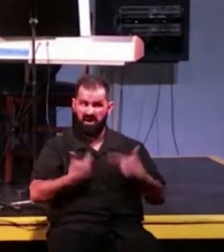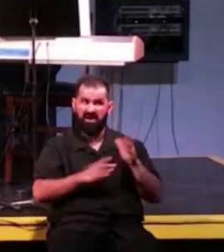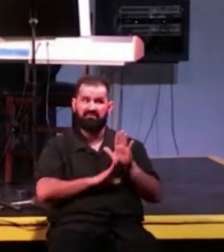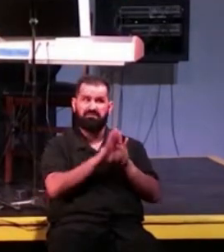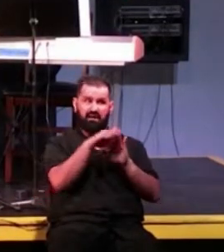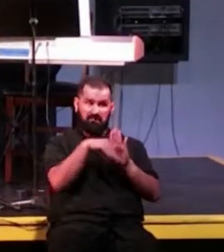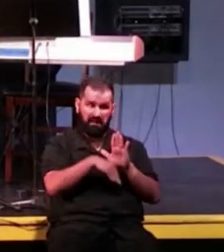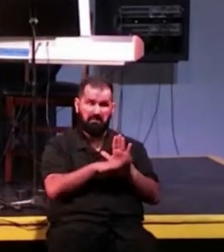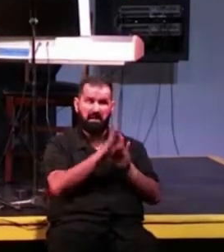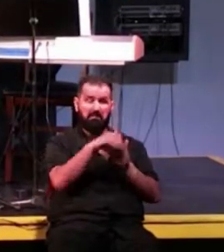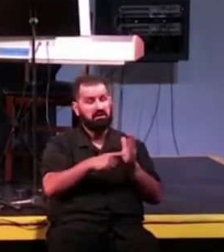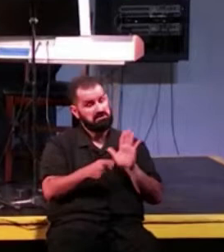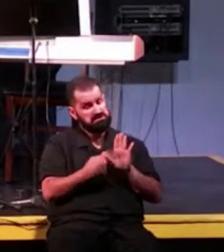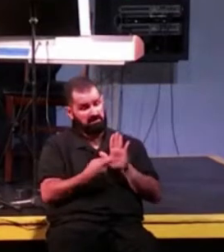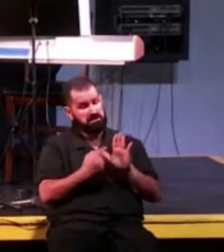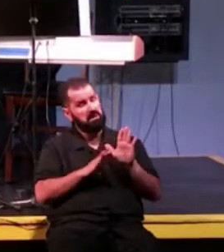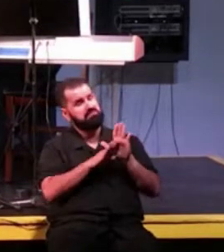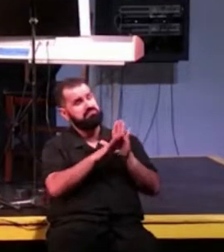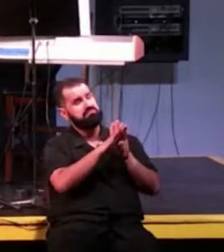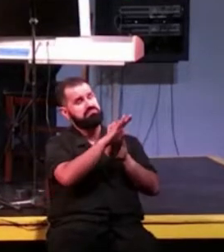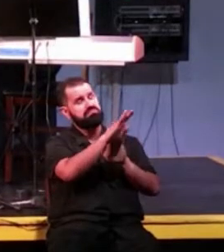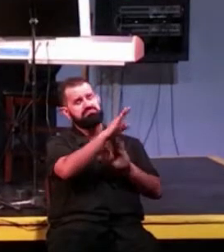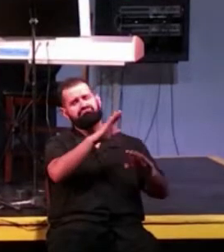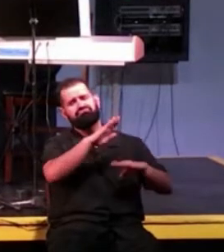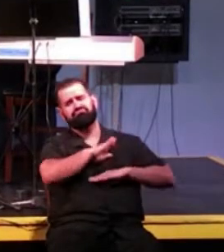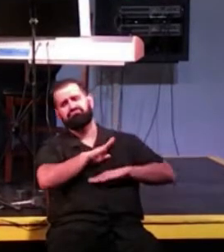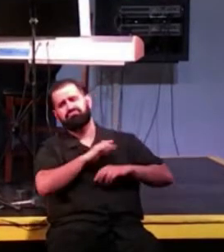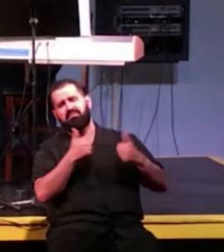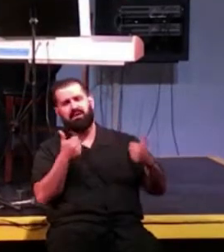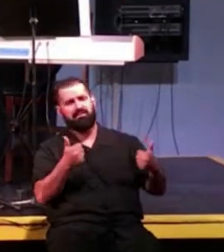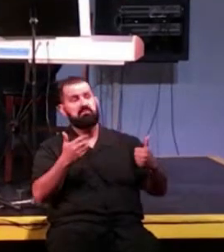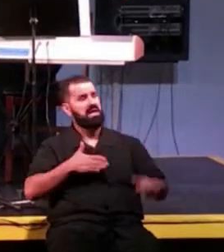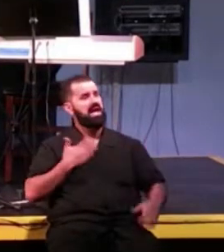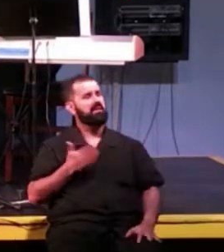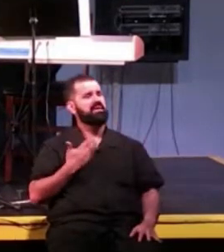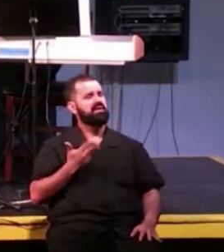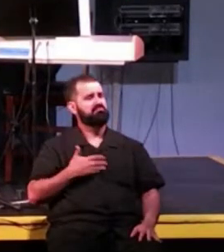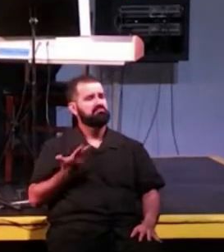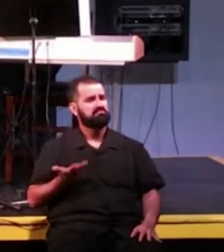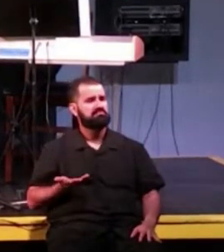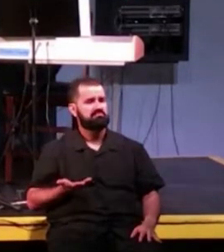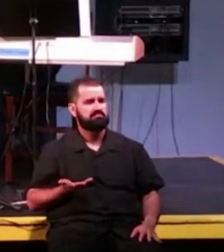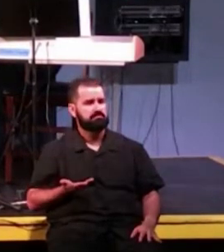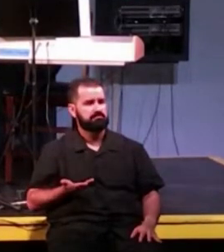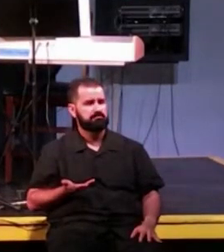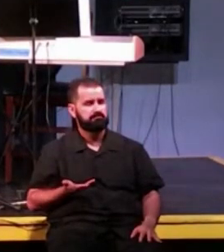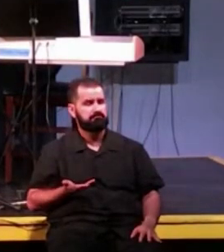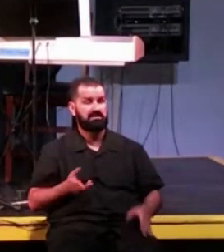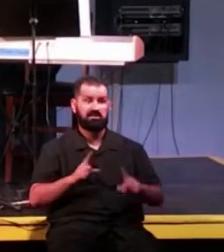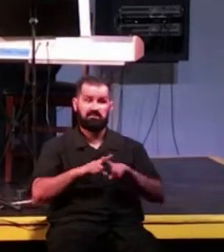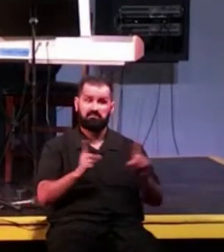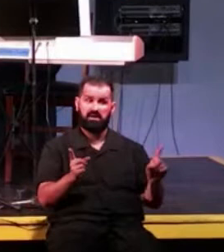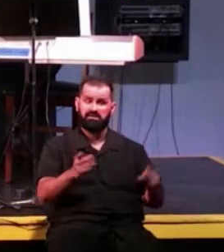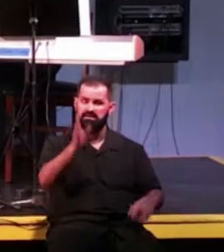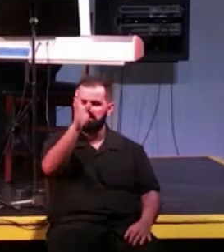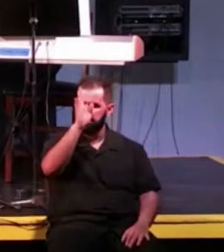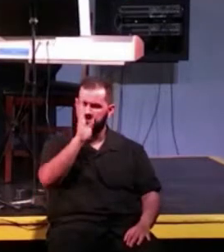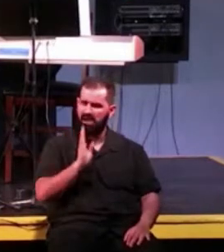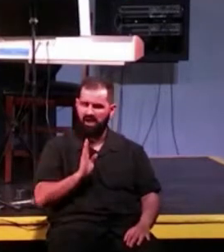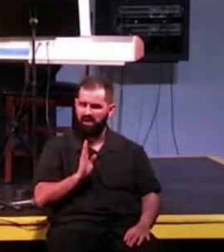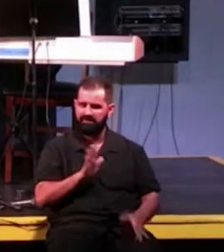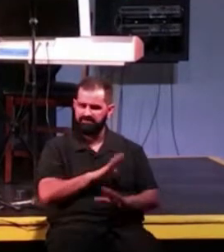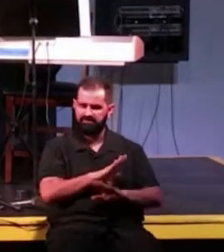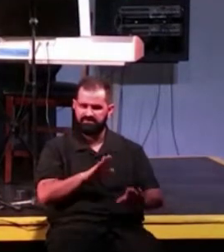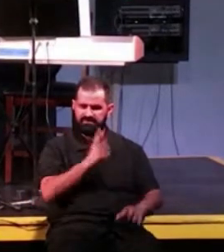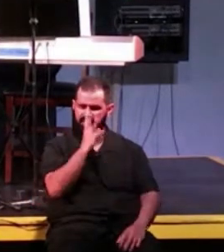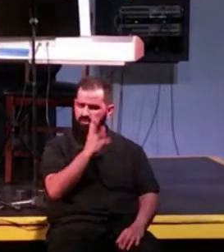sometimes they're good, be happy. But God doesn't ignore